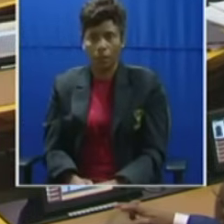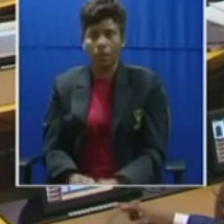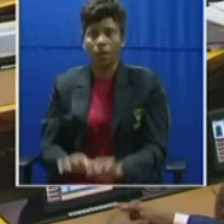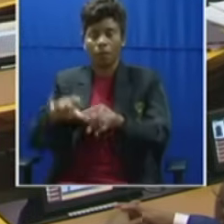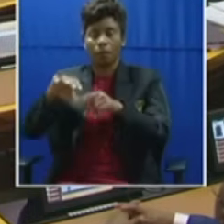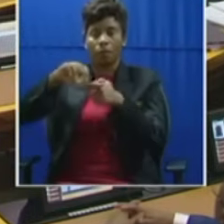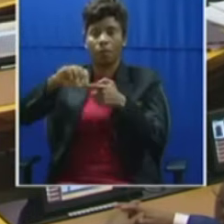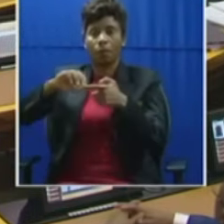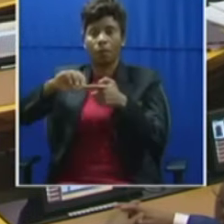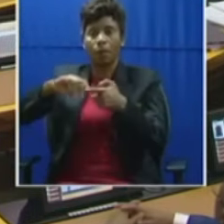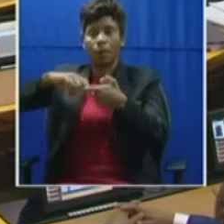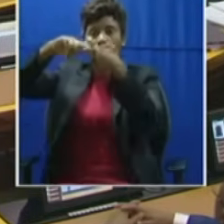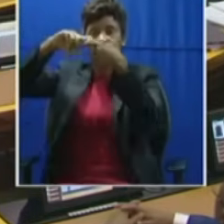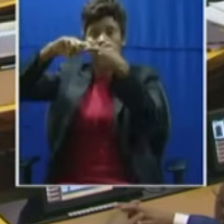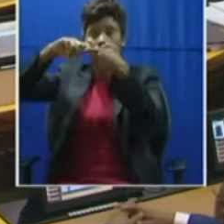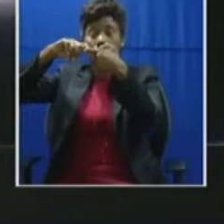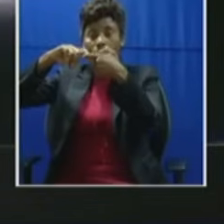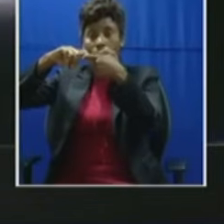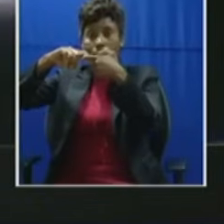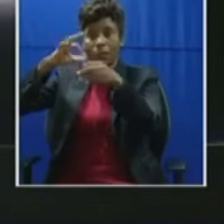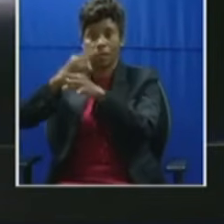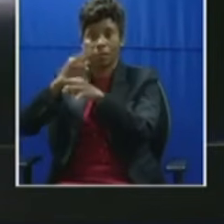before your time runs.